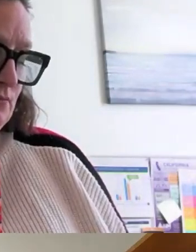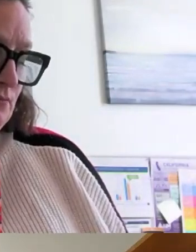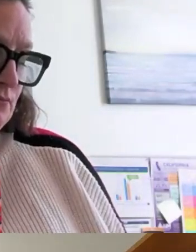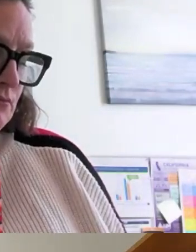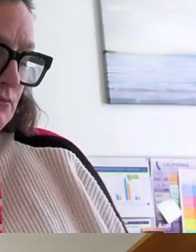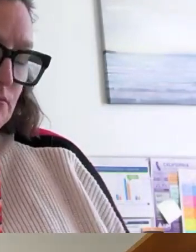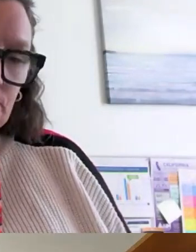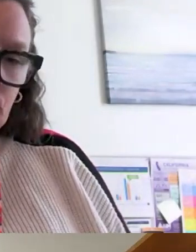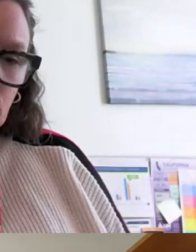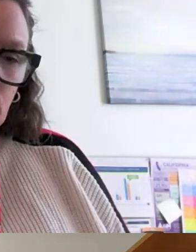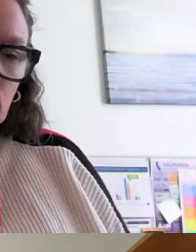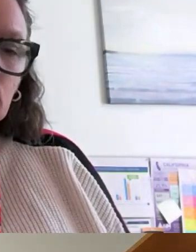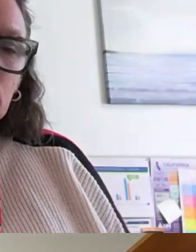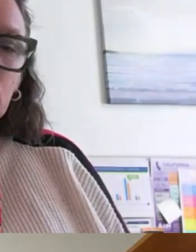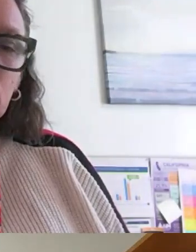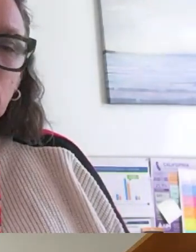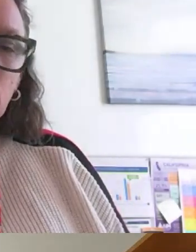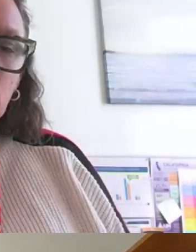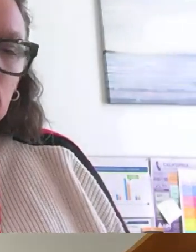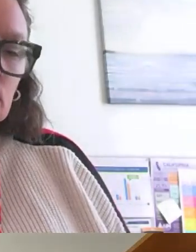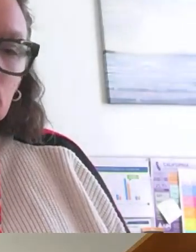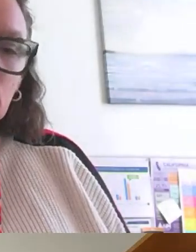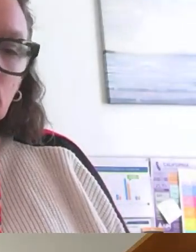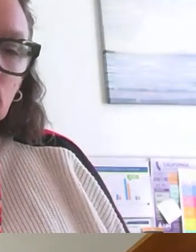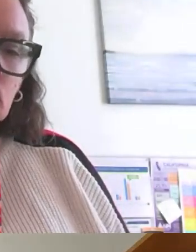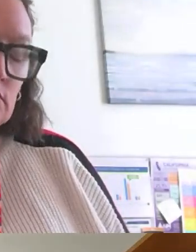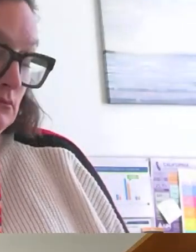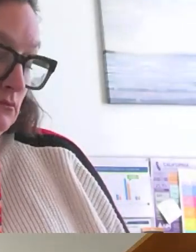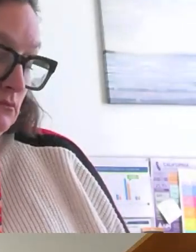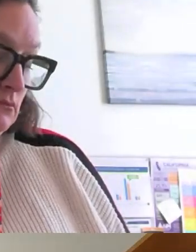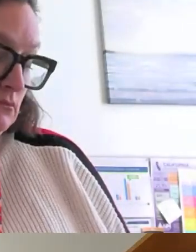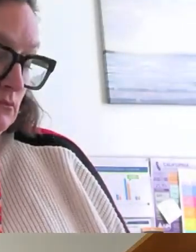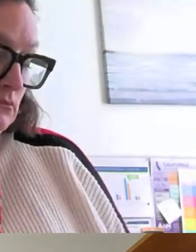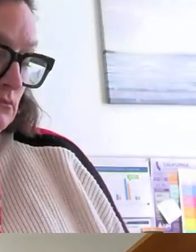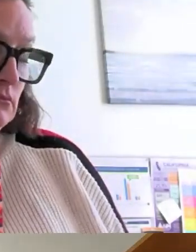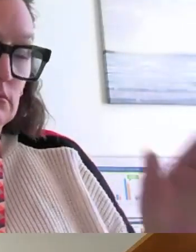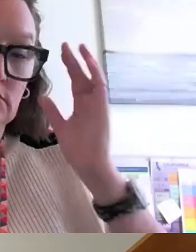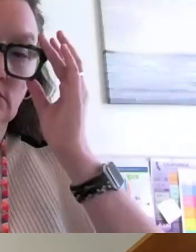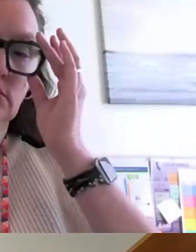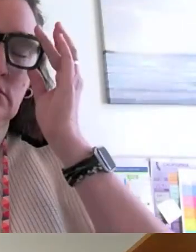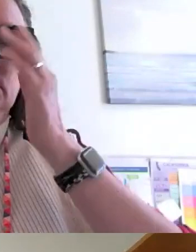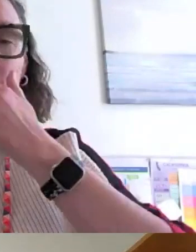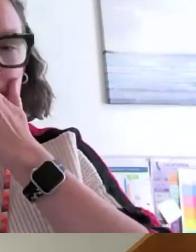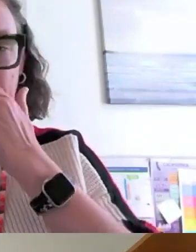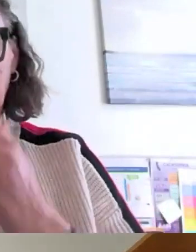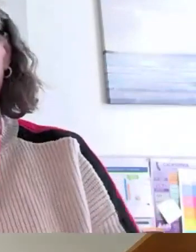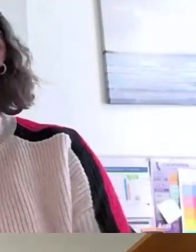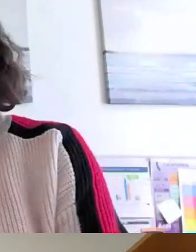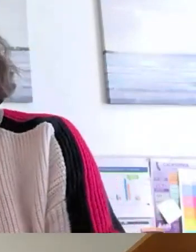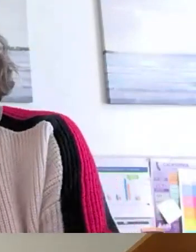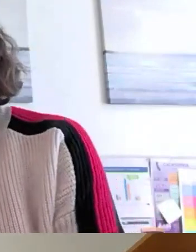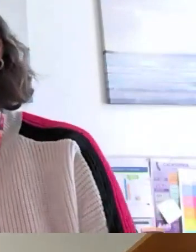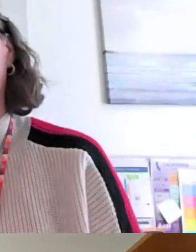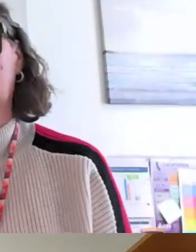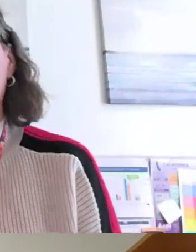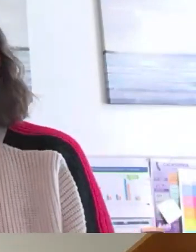this committee I can even imagine sponsoring a kind of working group to look at what is the status of the